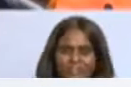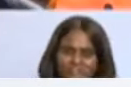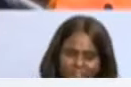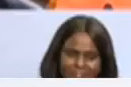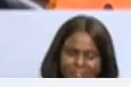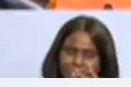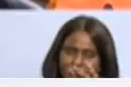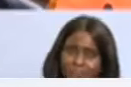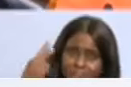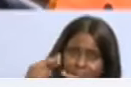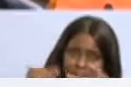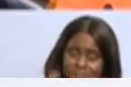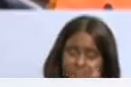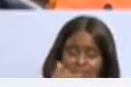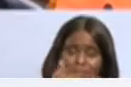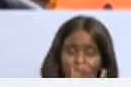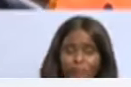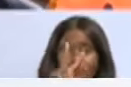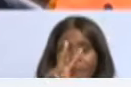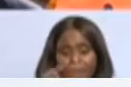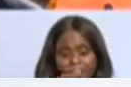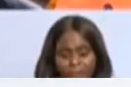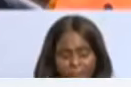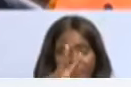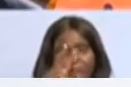Speaker, over